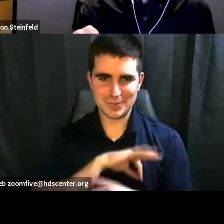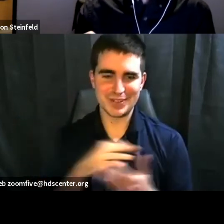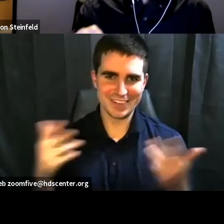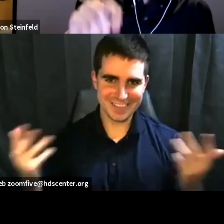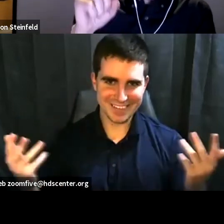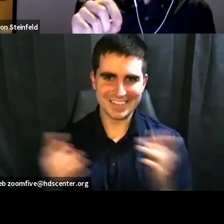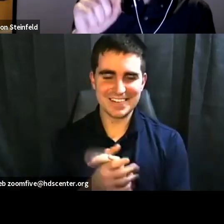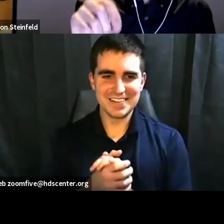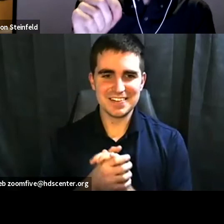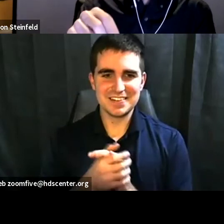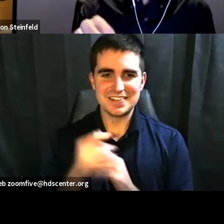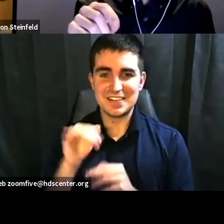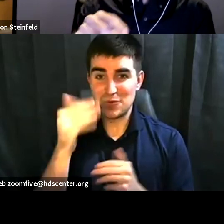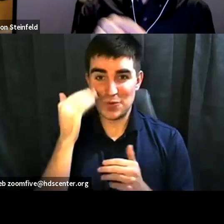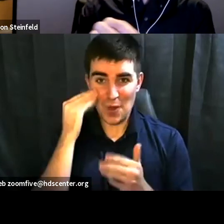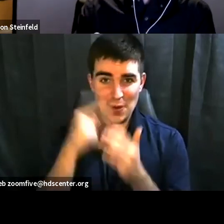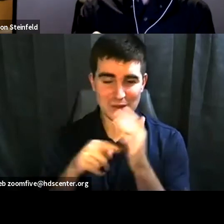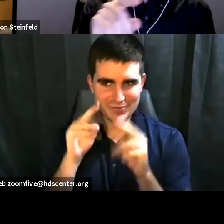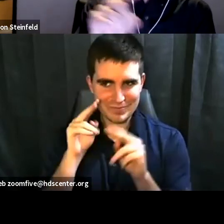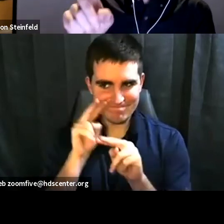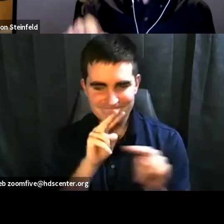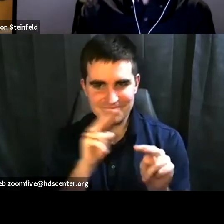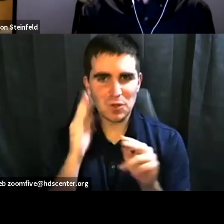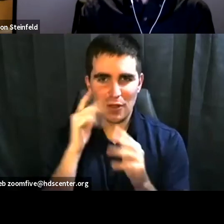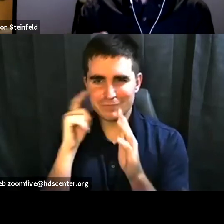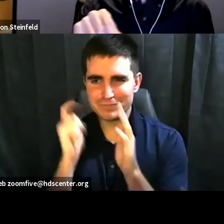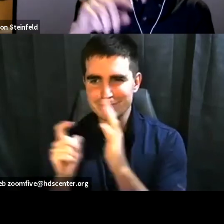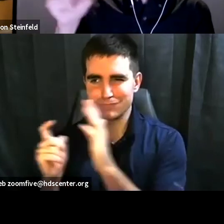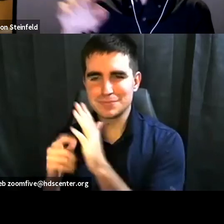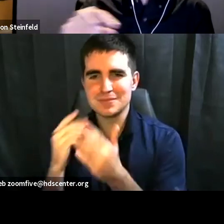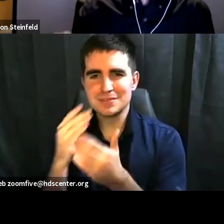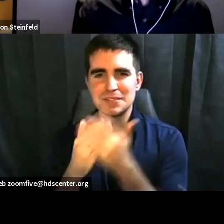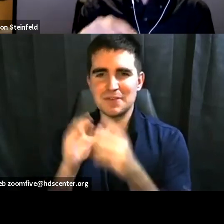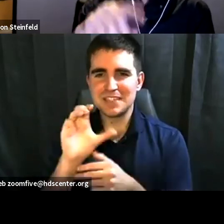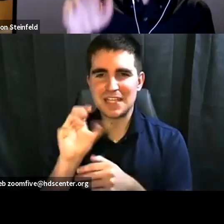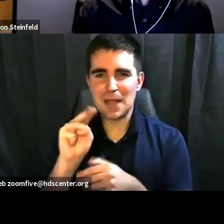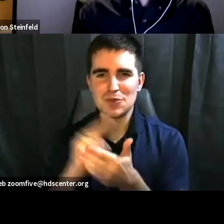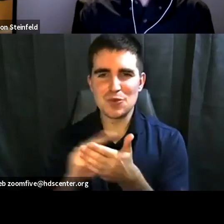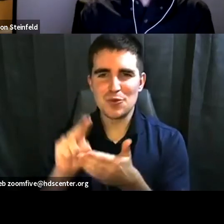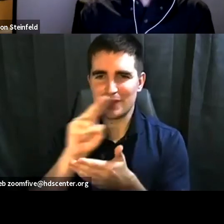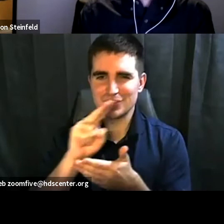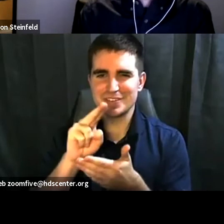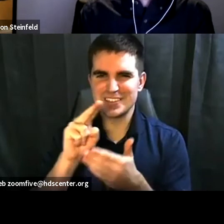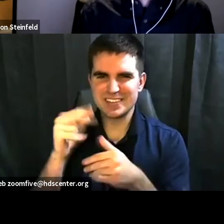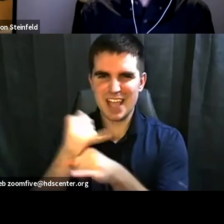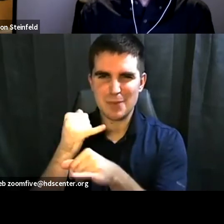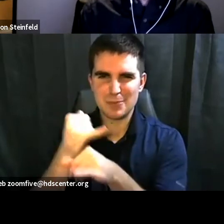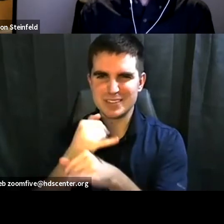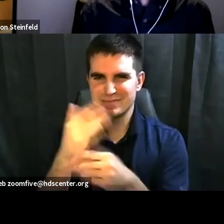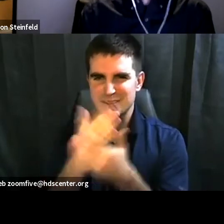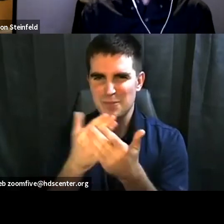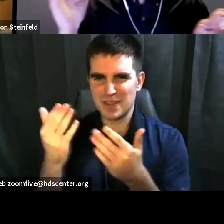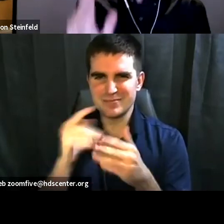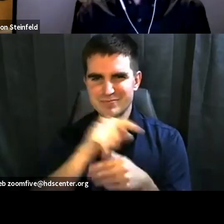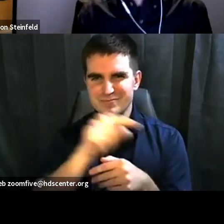And if you know what to look for, you will spot like pieces of Carnegie Mellon's campus and elements from around Pittsburgh.